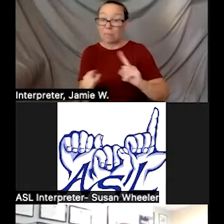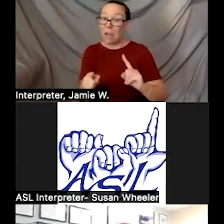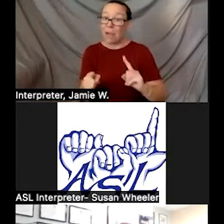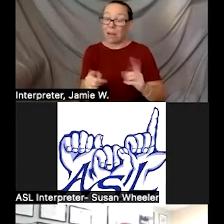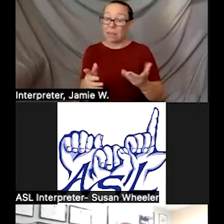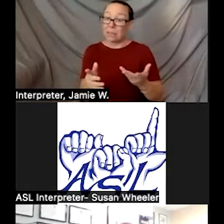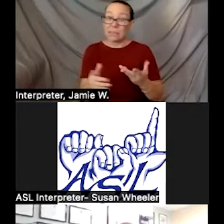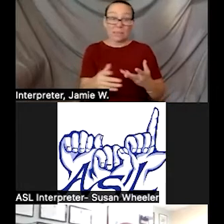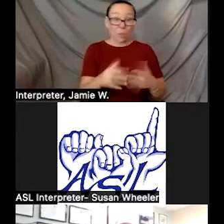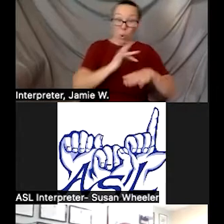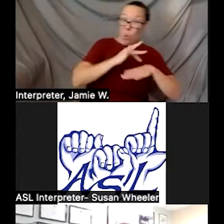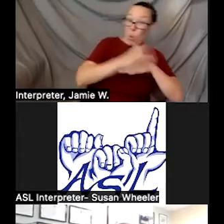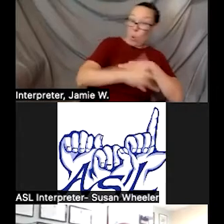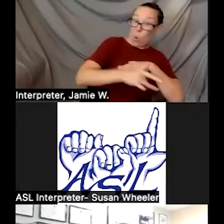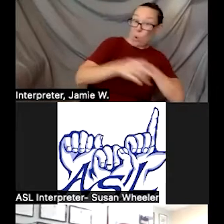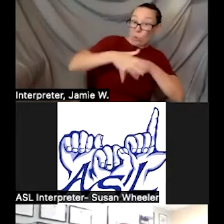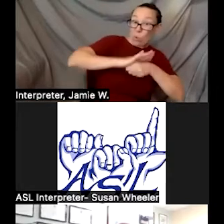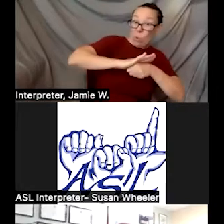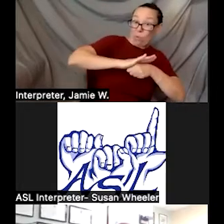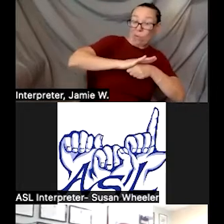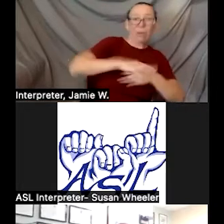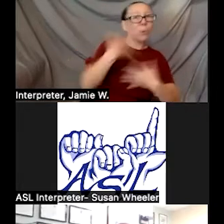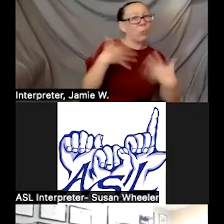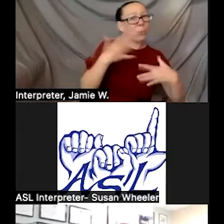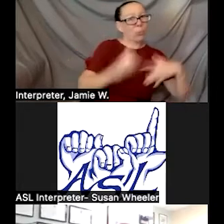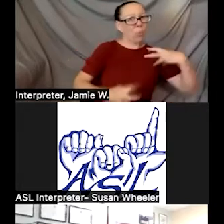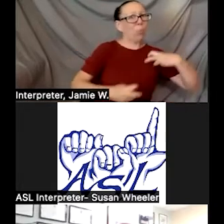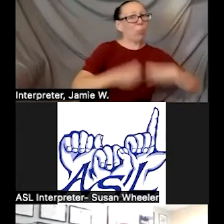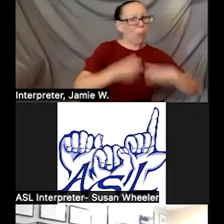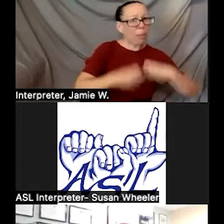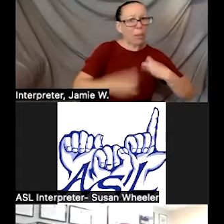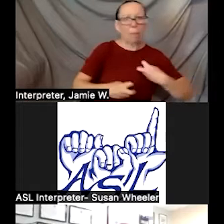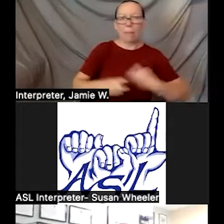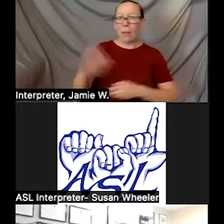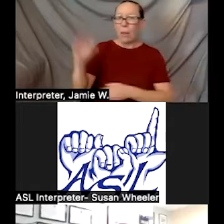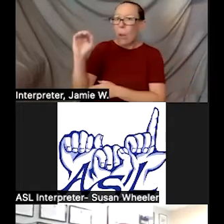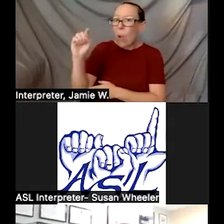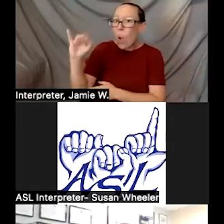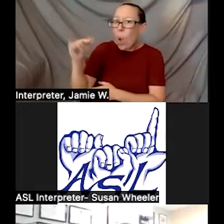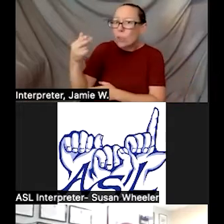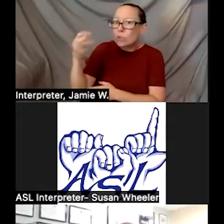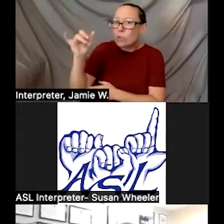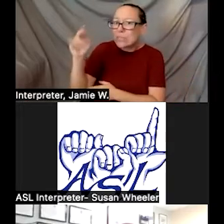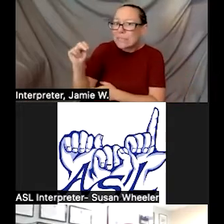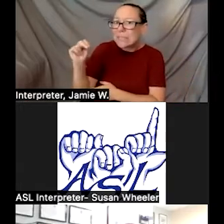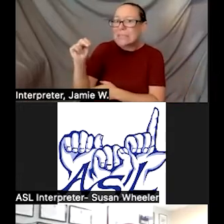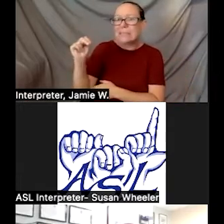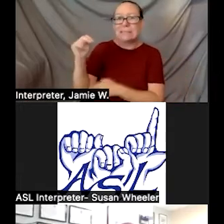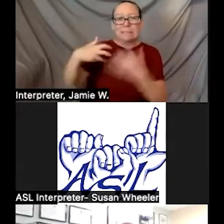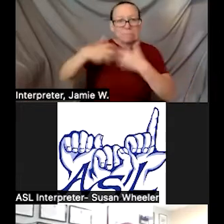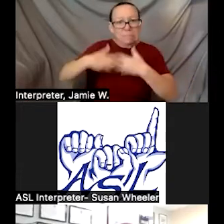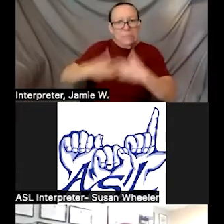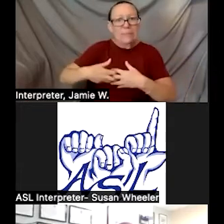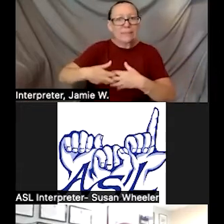in just getting oxygen concentrators and those kind of devices available for people. And